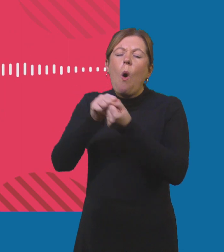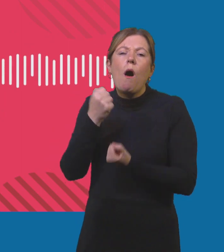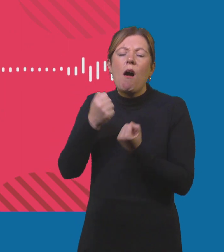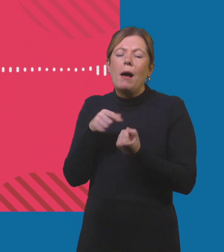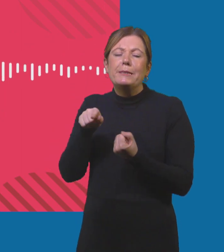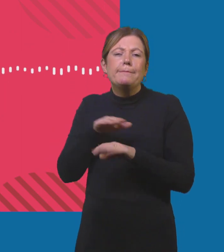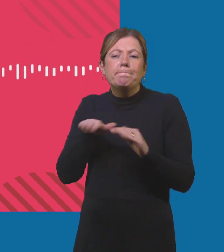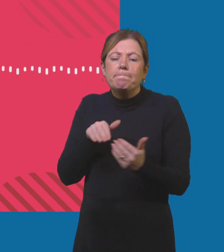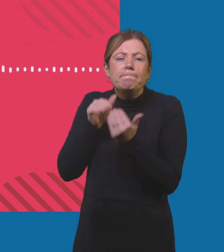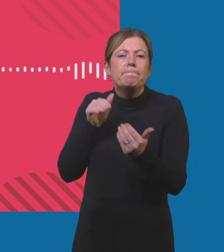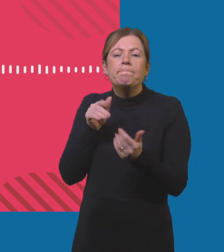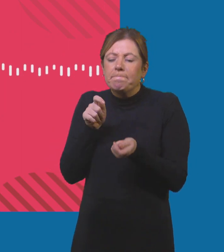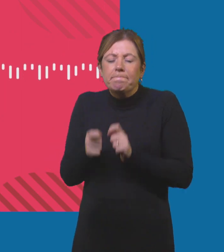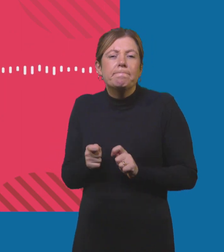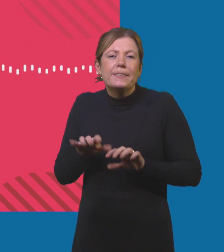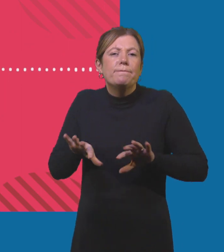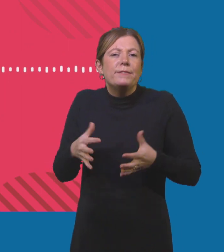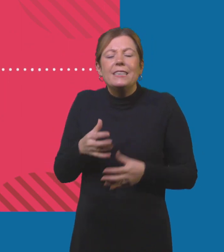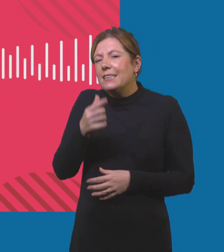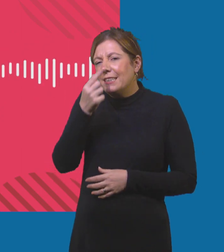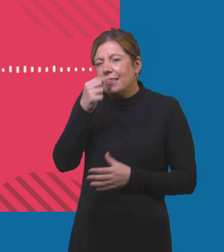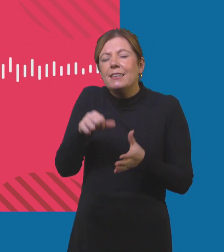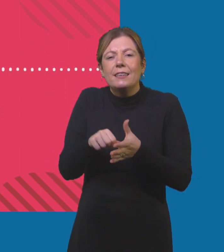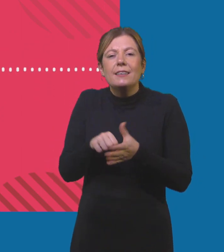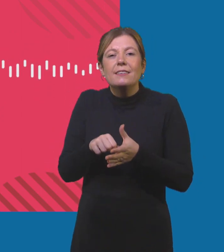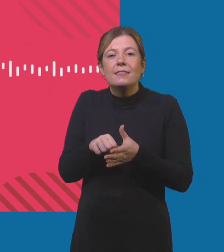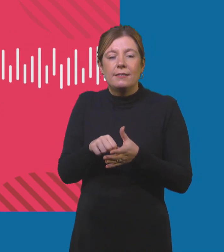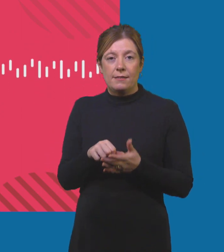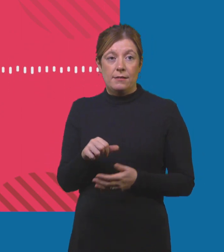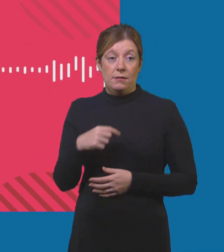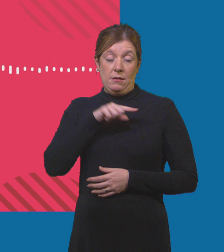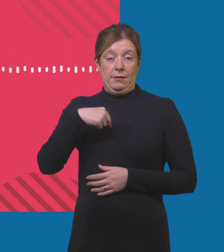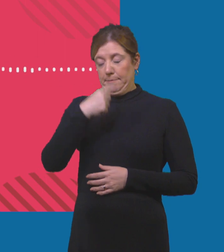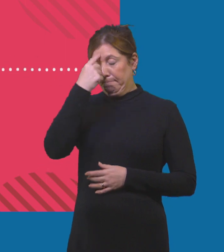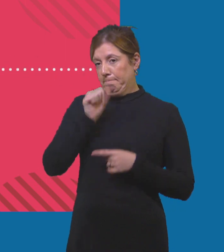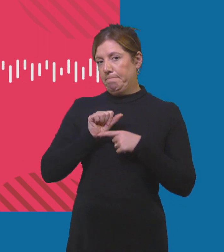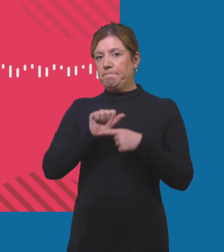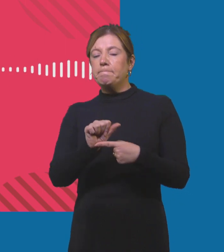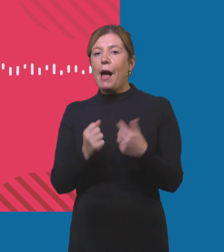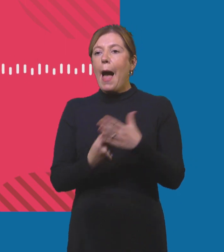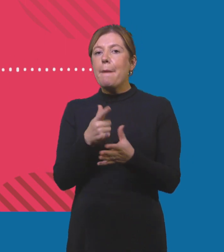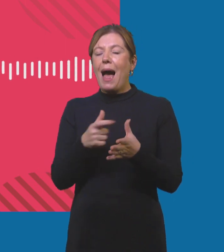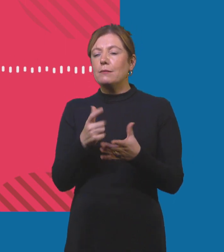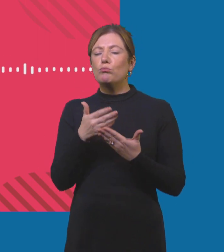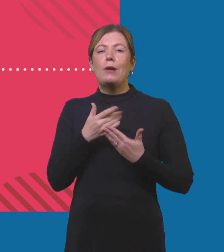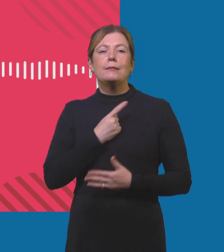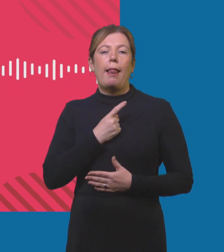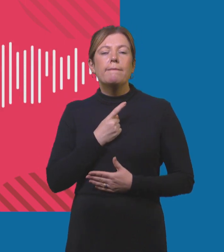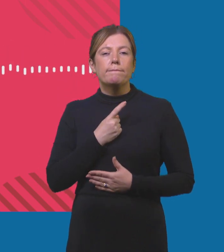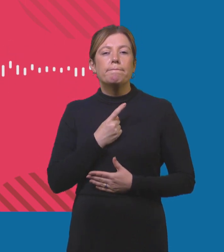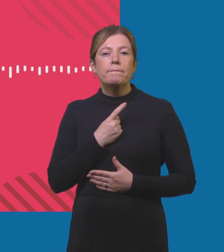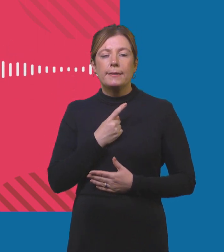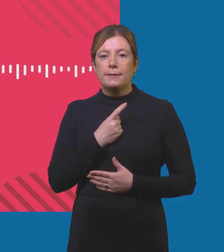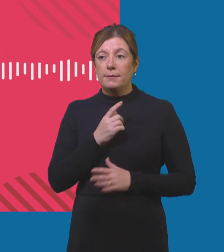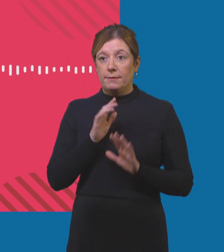always perfect, or they might not have the adaptations you need or whatever. So yeah, obviously anything we can do to help avoid an accident is great. So I'm going to